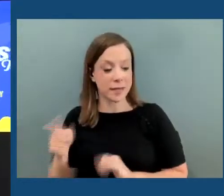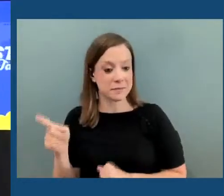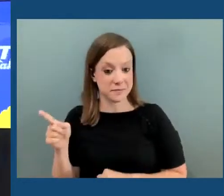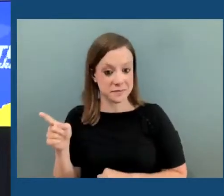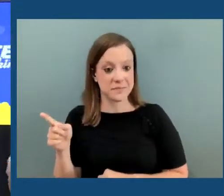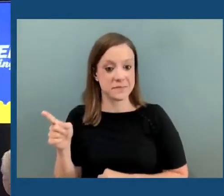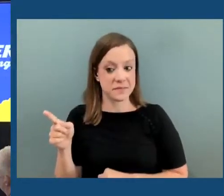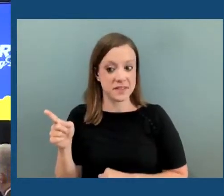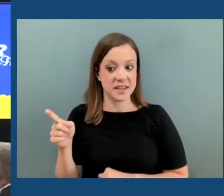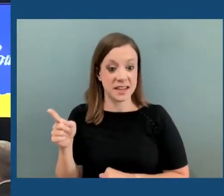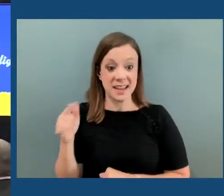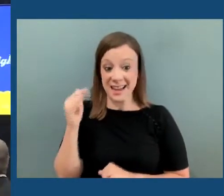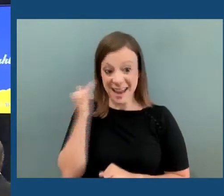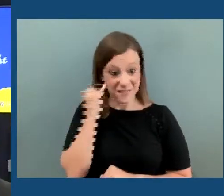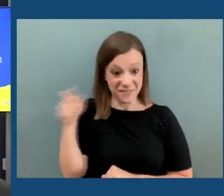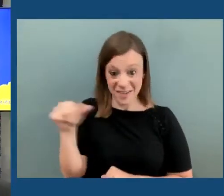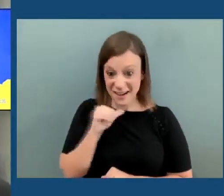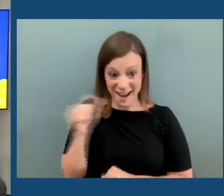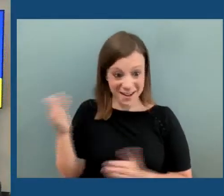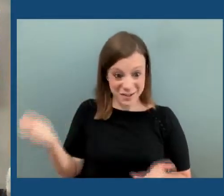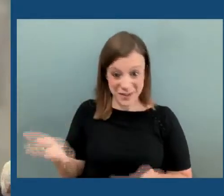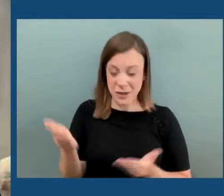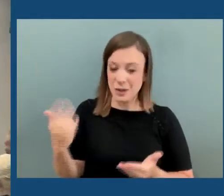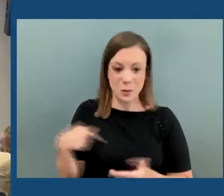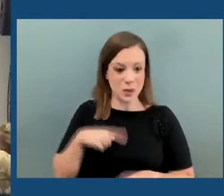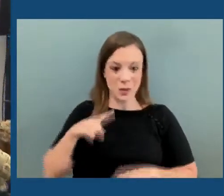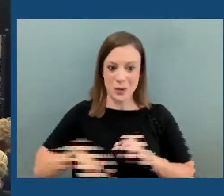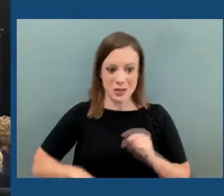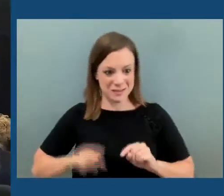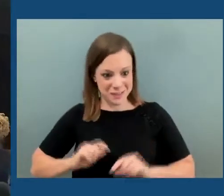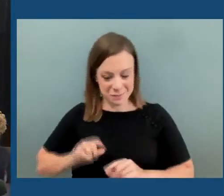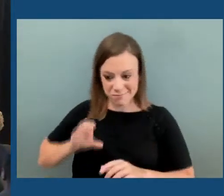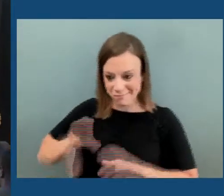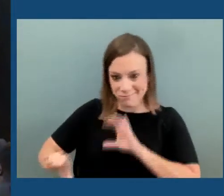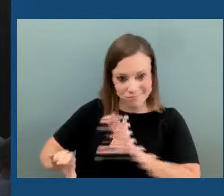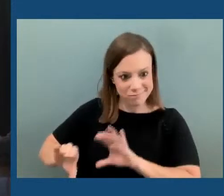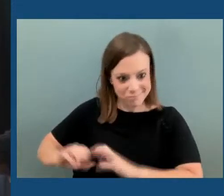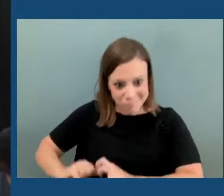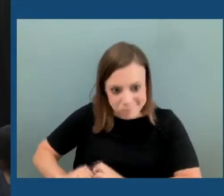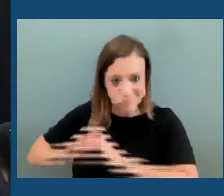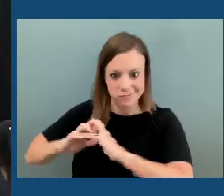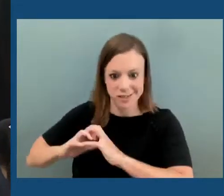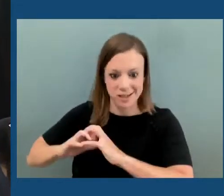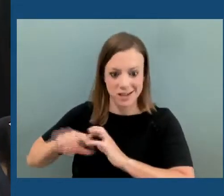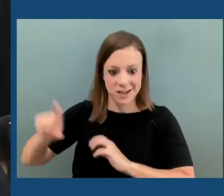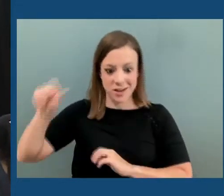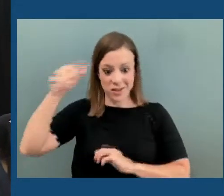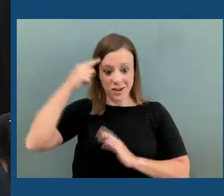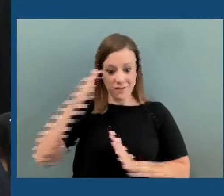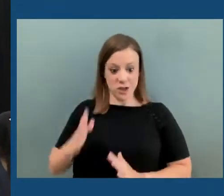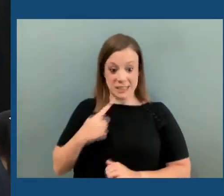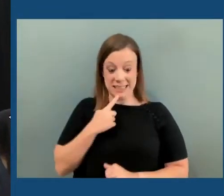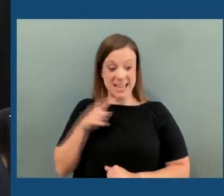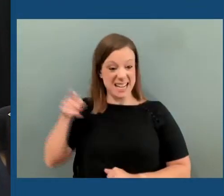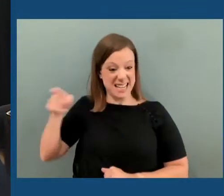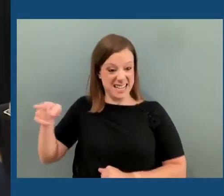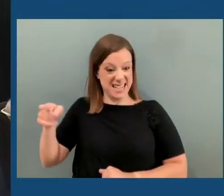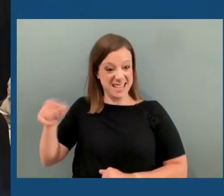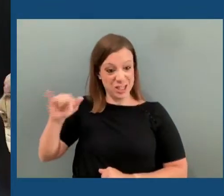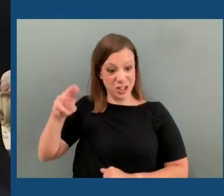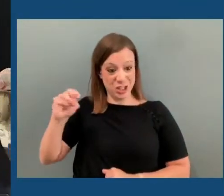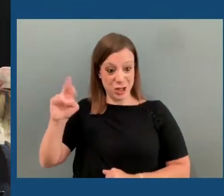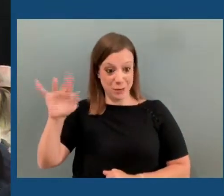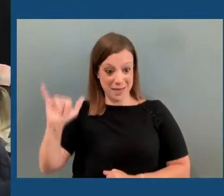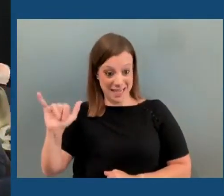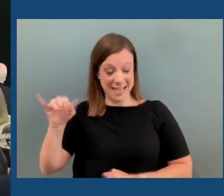and these dollars here today would not be possible. The governor said he's now in a powerful position. That's right, Jeremy. You got to walk around with your checkbook now. The chair,